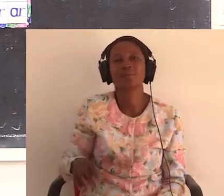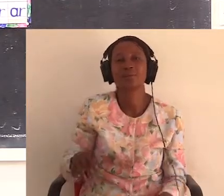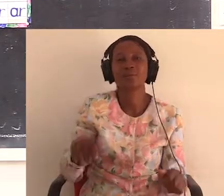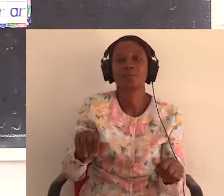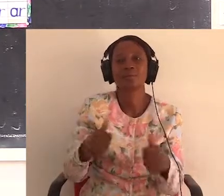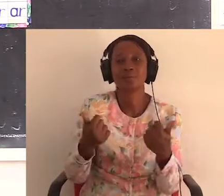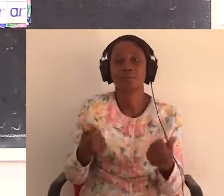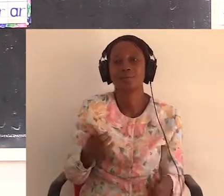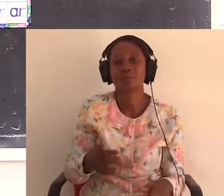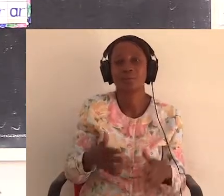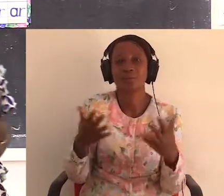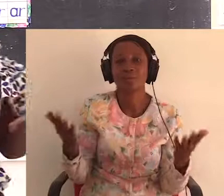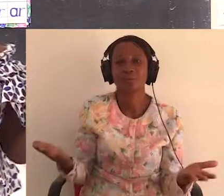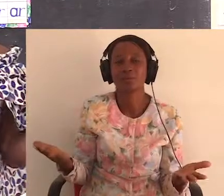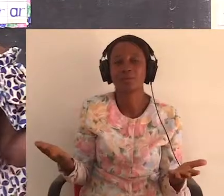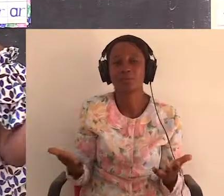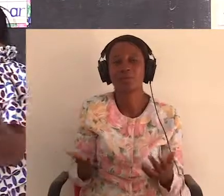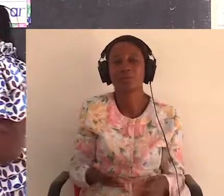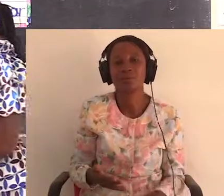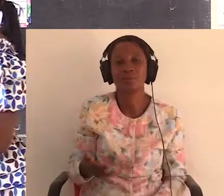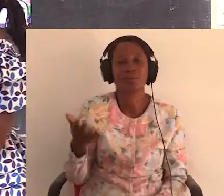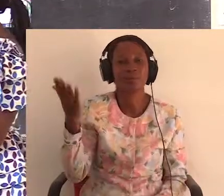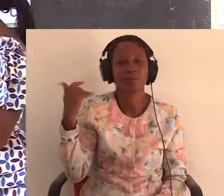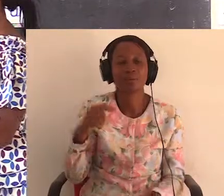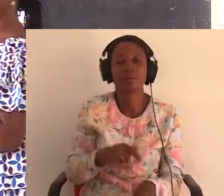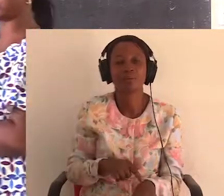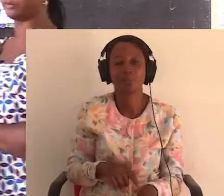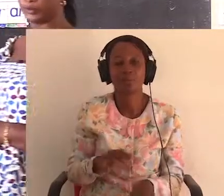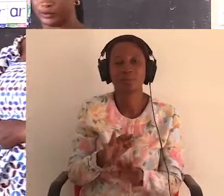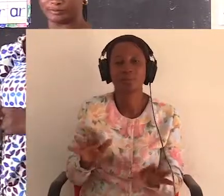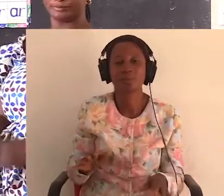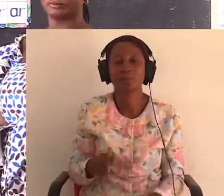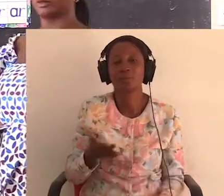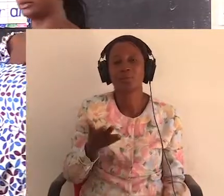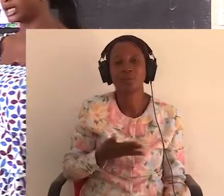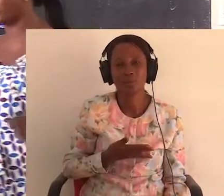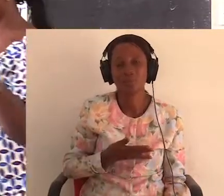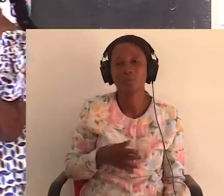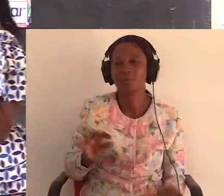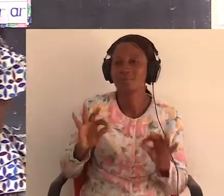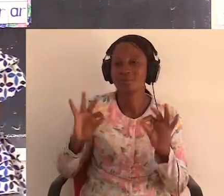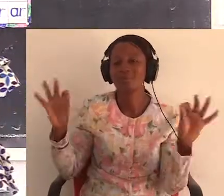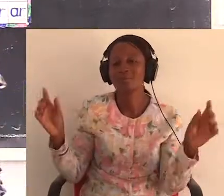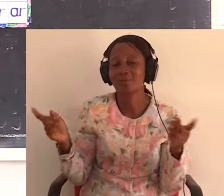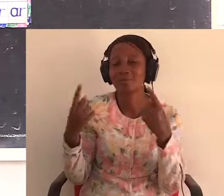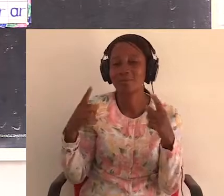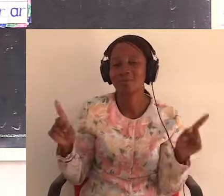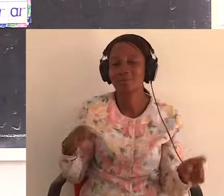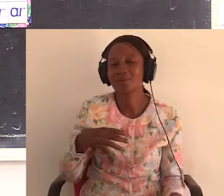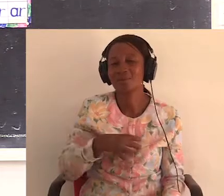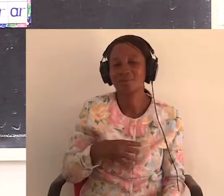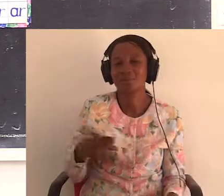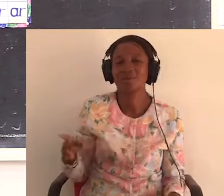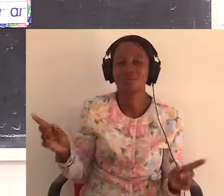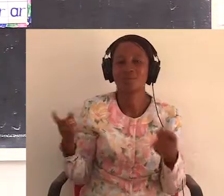we stopped. But before we start, I have a very nice song for you, which I want to sing with you,